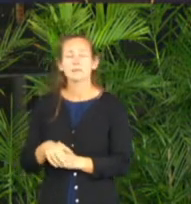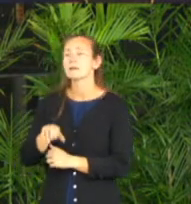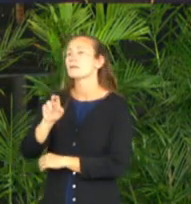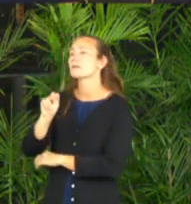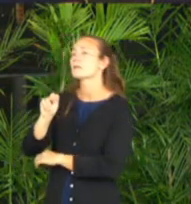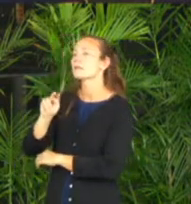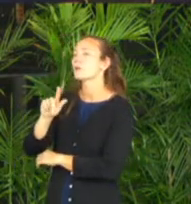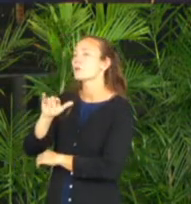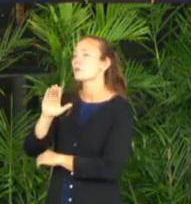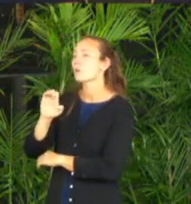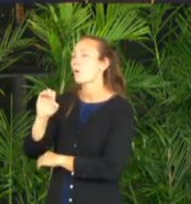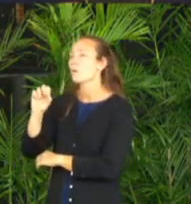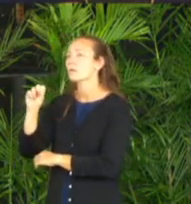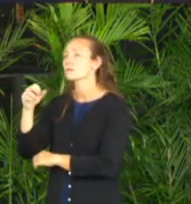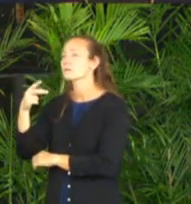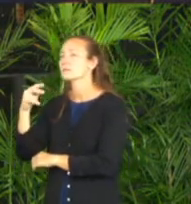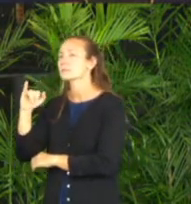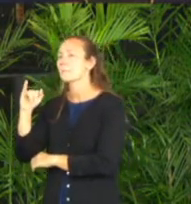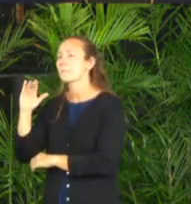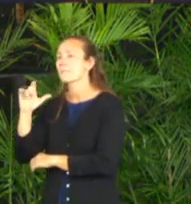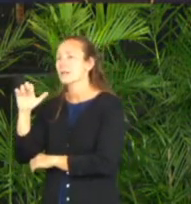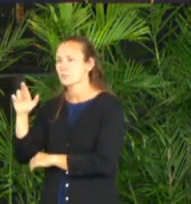Nicole Spicer,